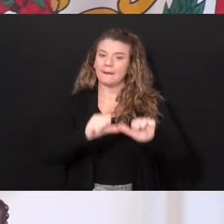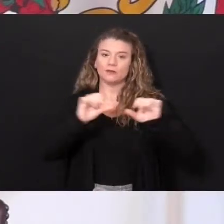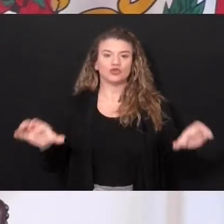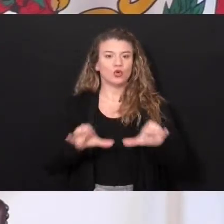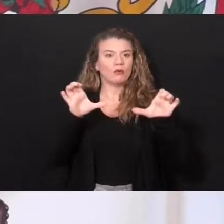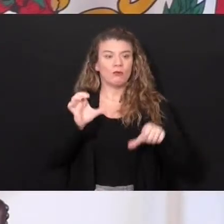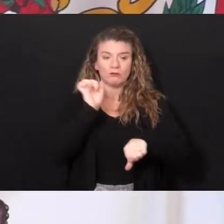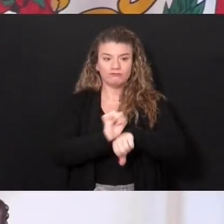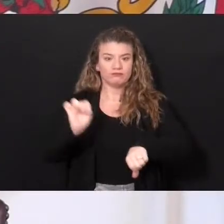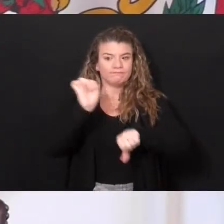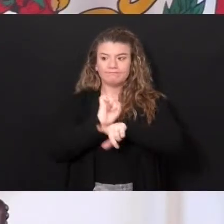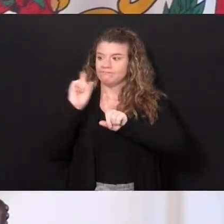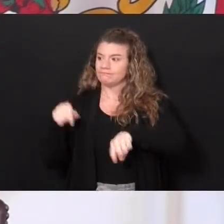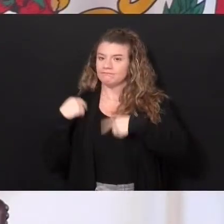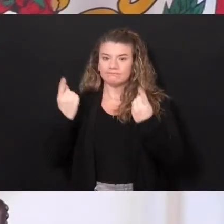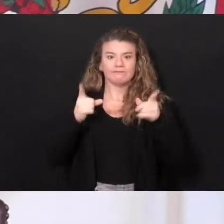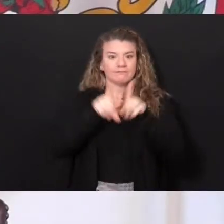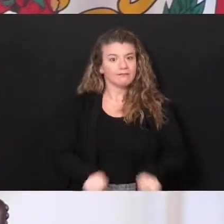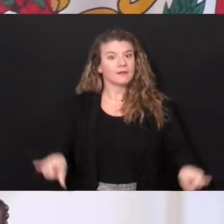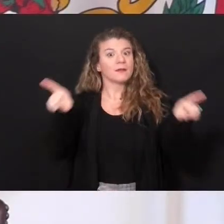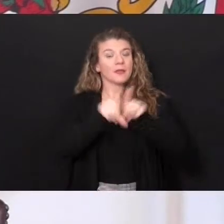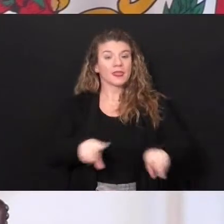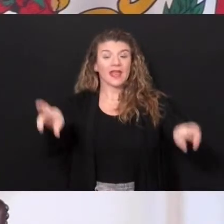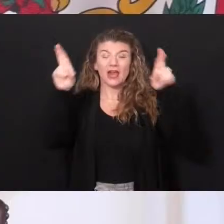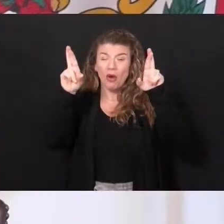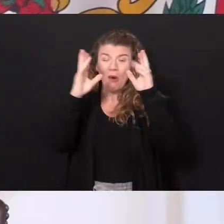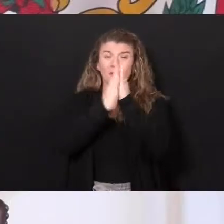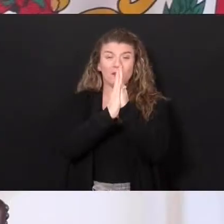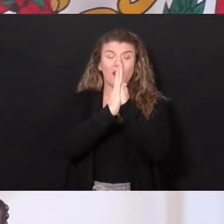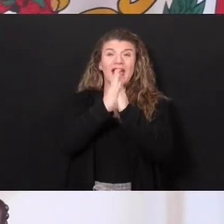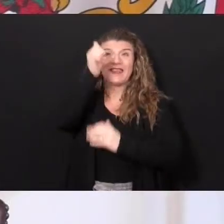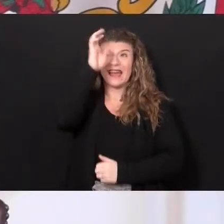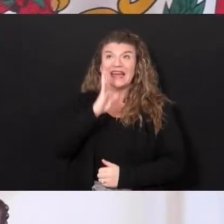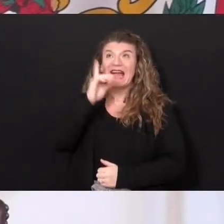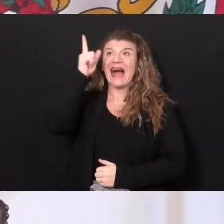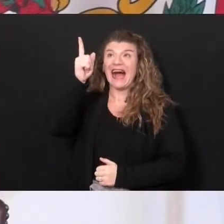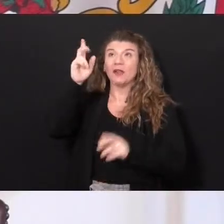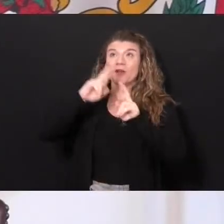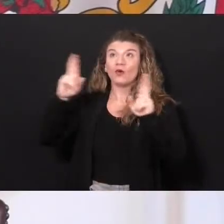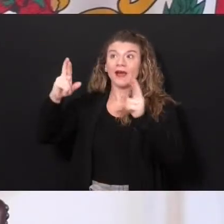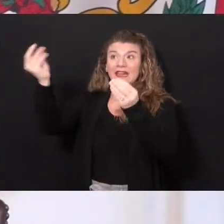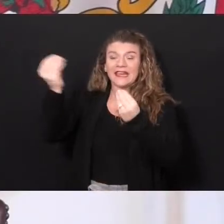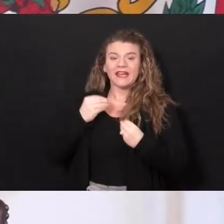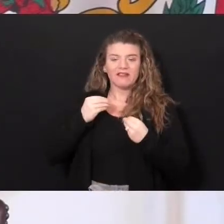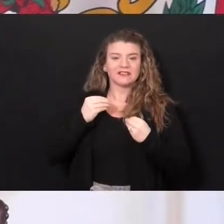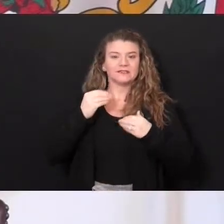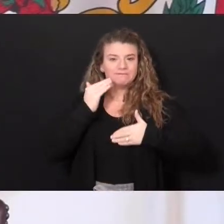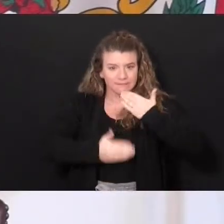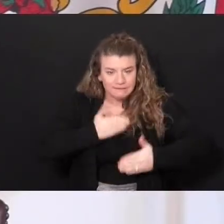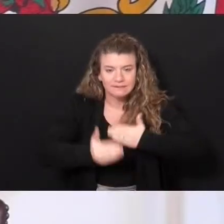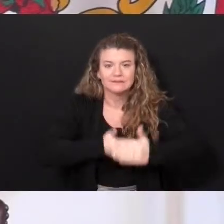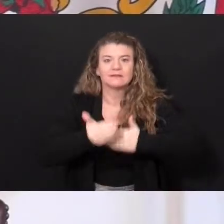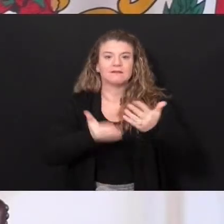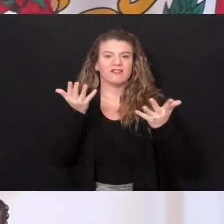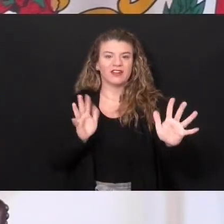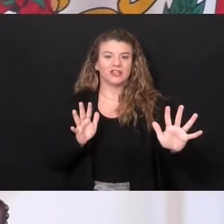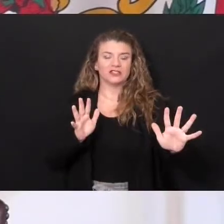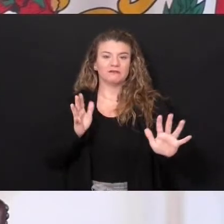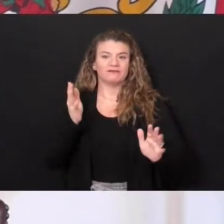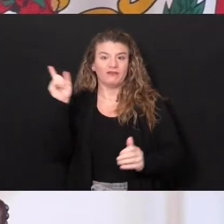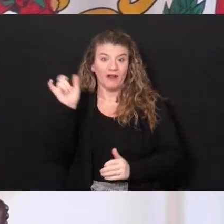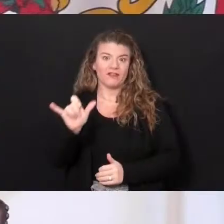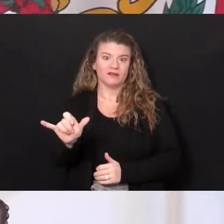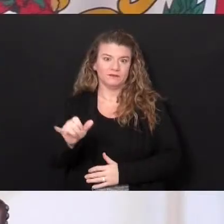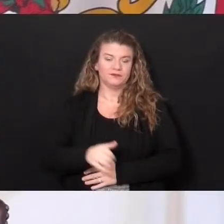work that we're doing and hope and pray that God above will move this thing away from us and it'll be gone